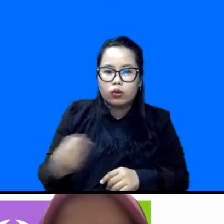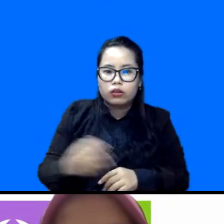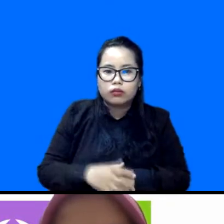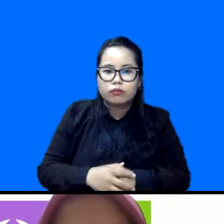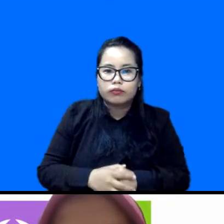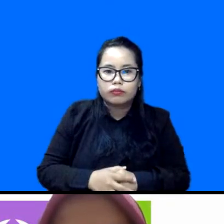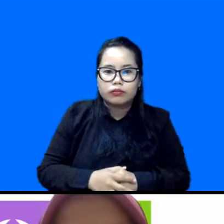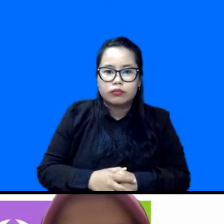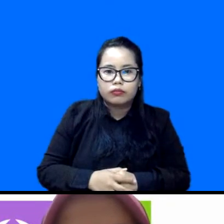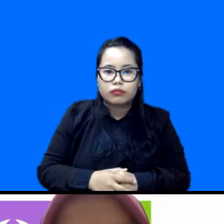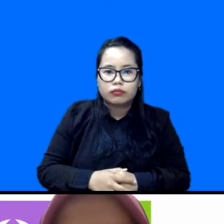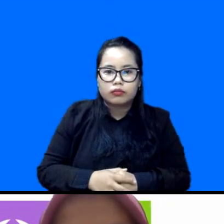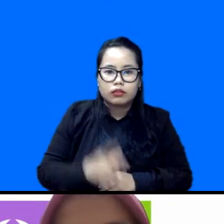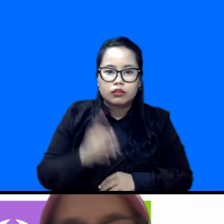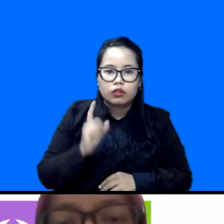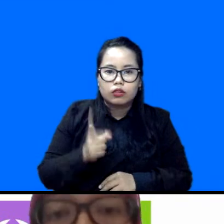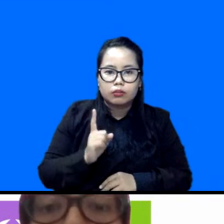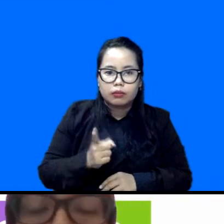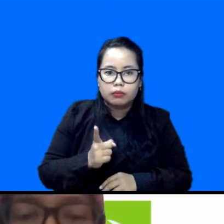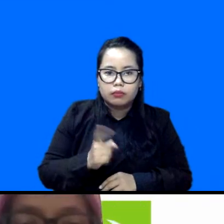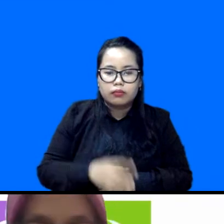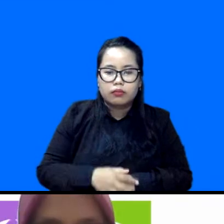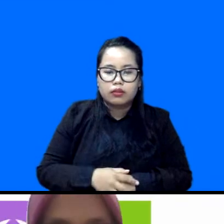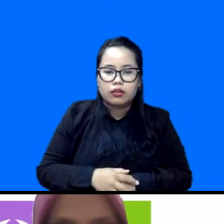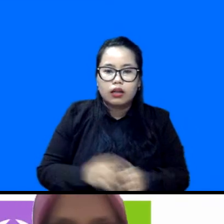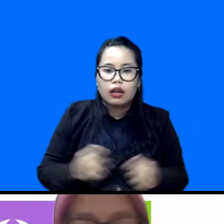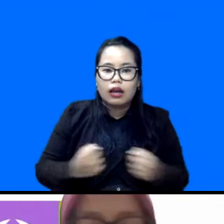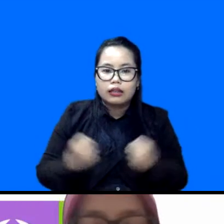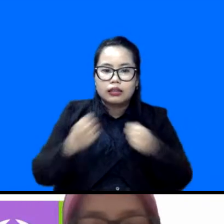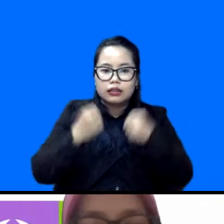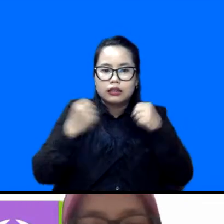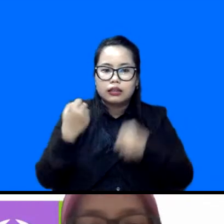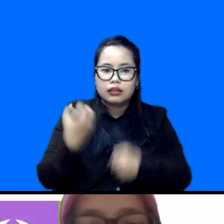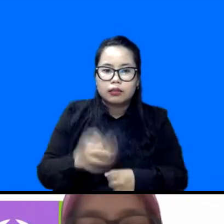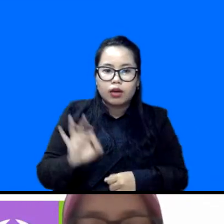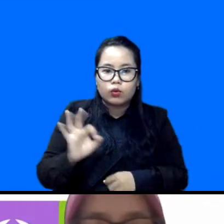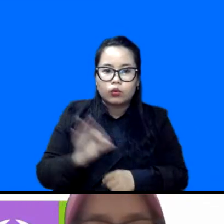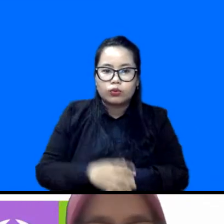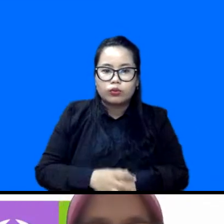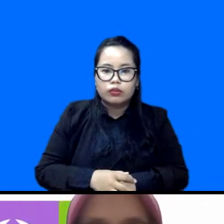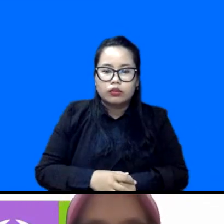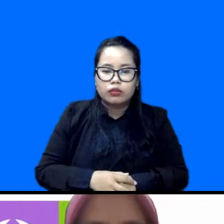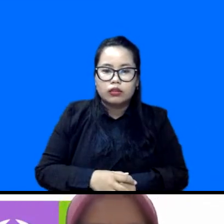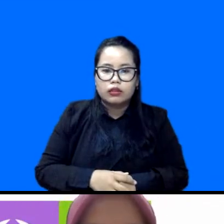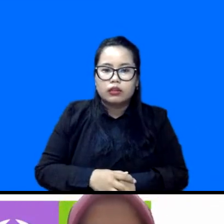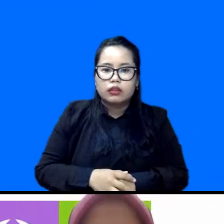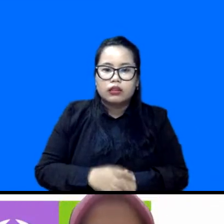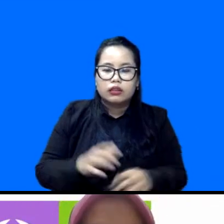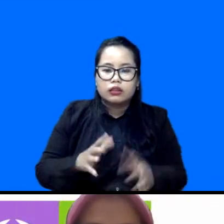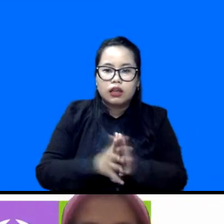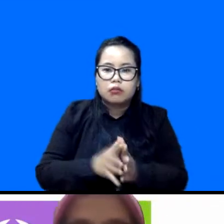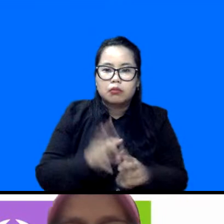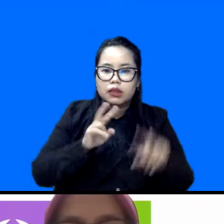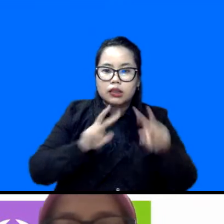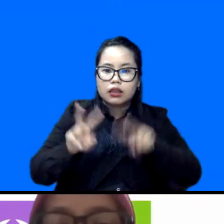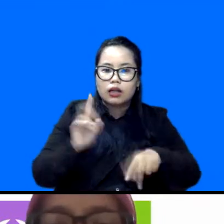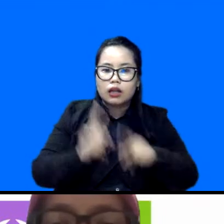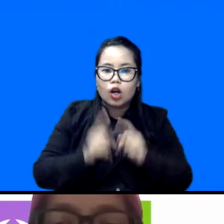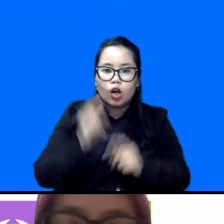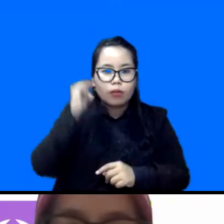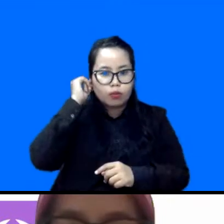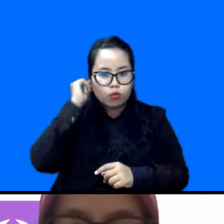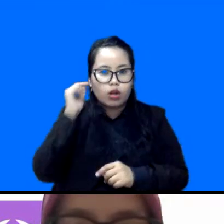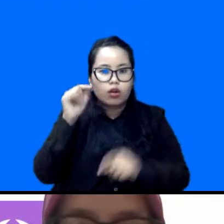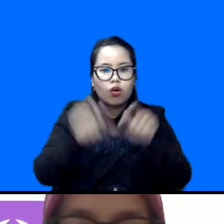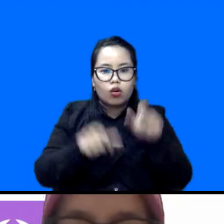that women, children, elder people, people with disability, and also vulnerable groups are counted when it